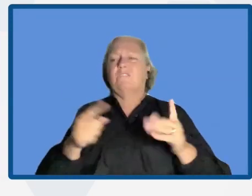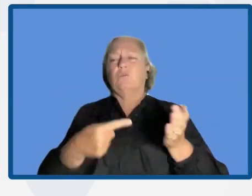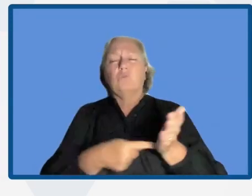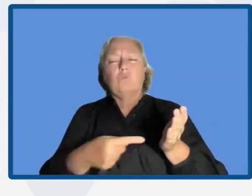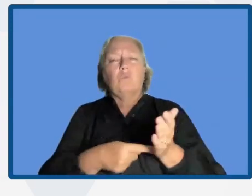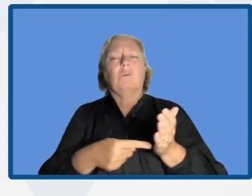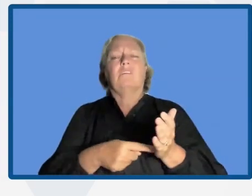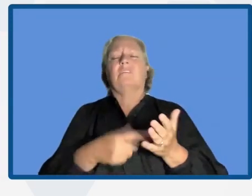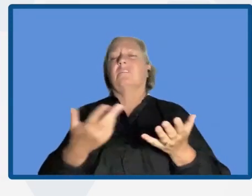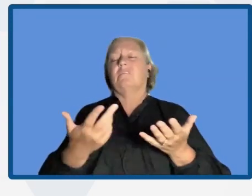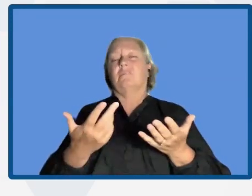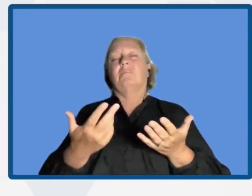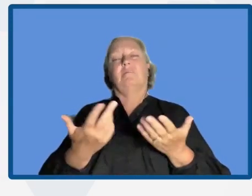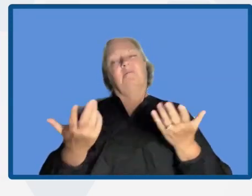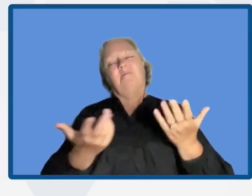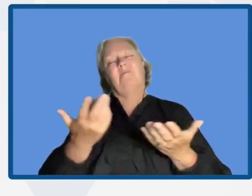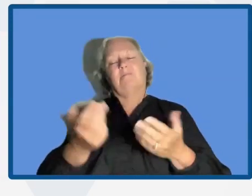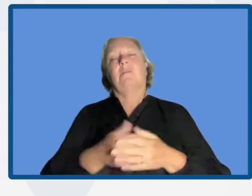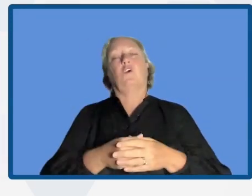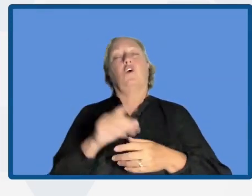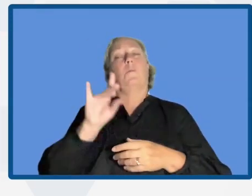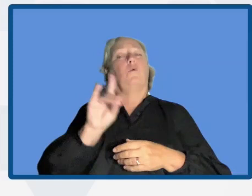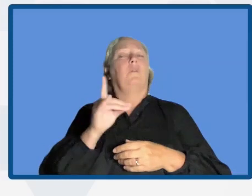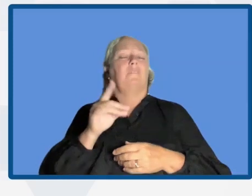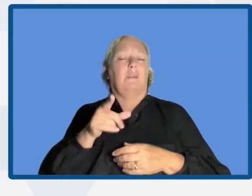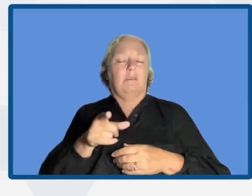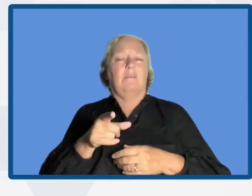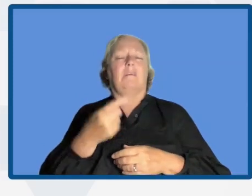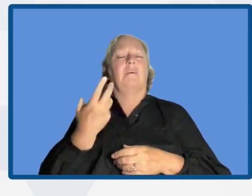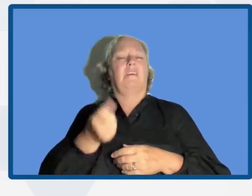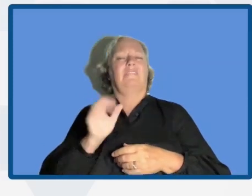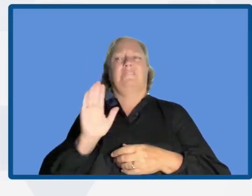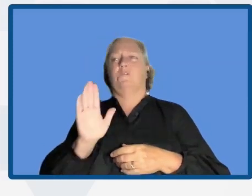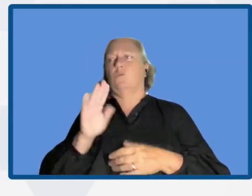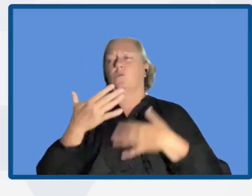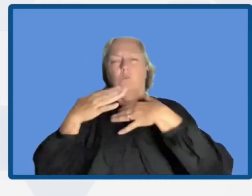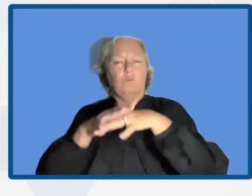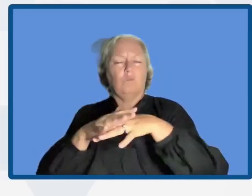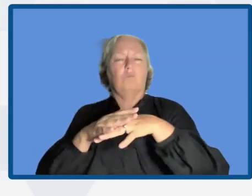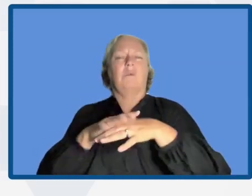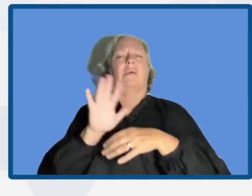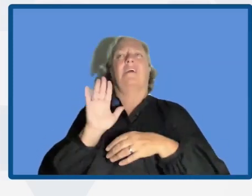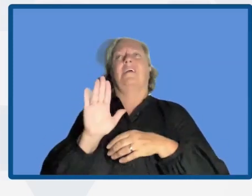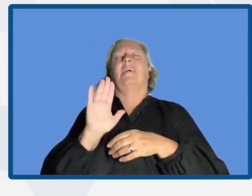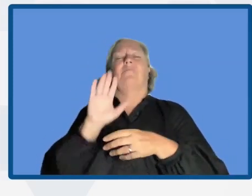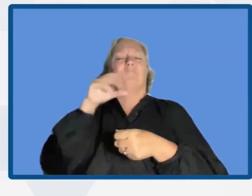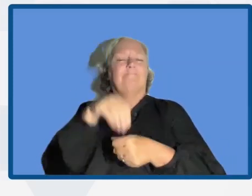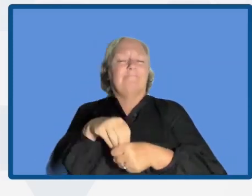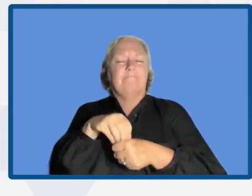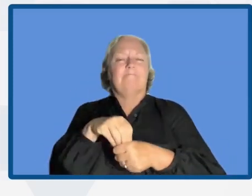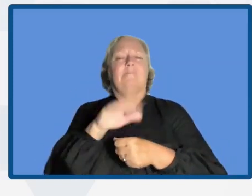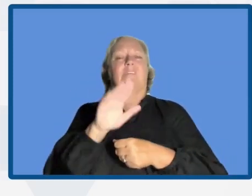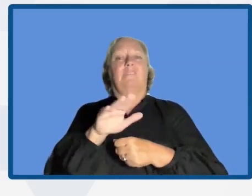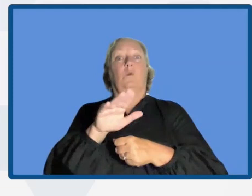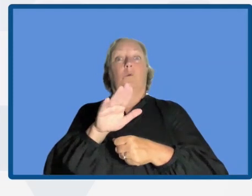Andean country examples. Bolivia has an integrated information and warning system for disaster risk